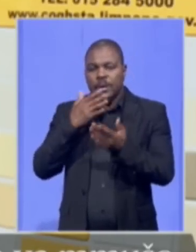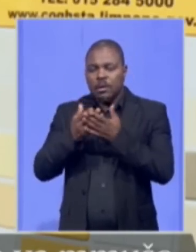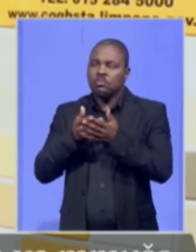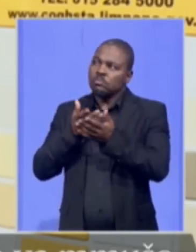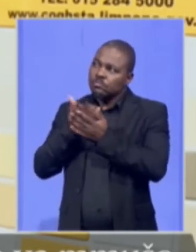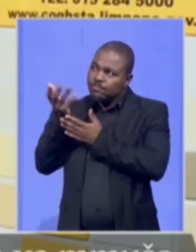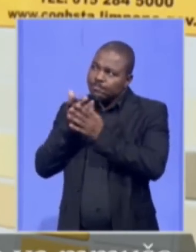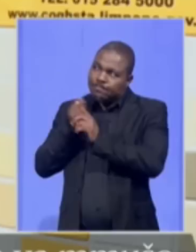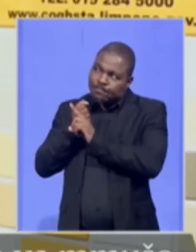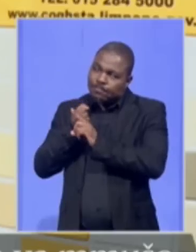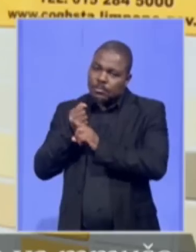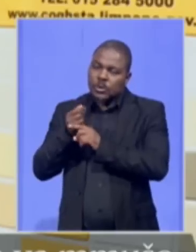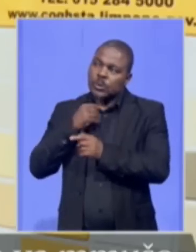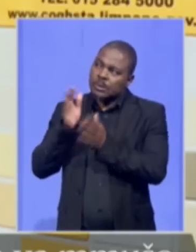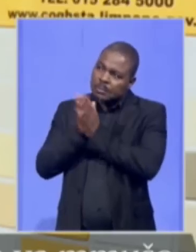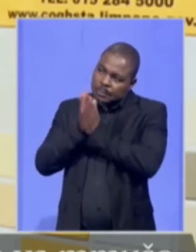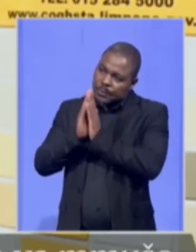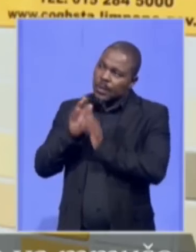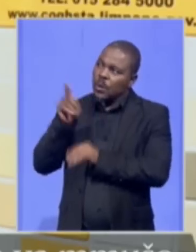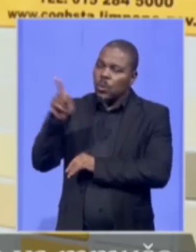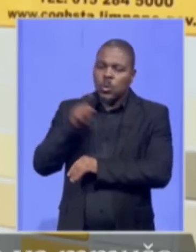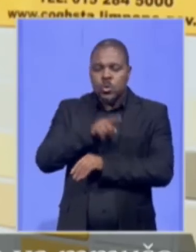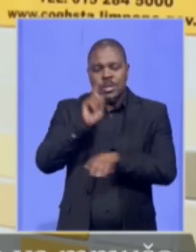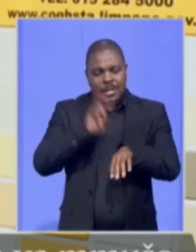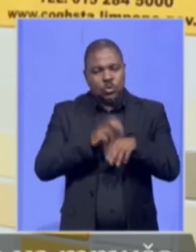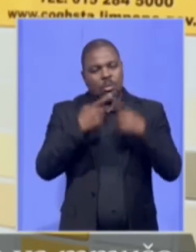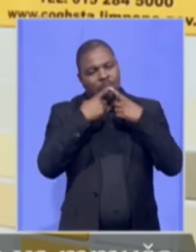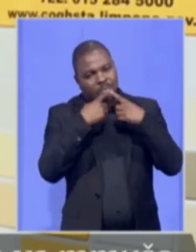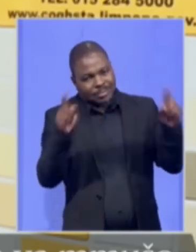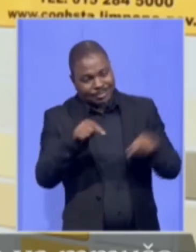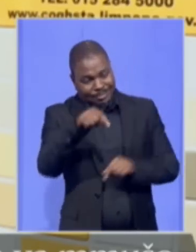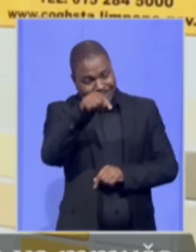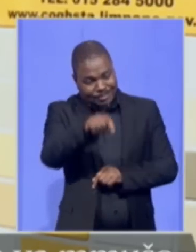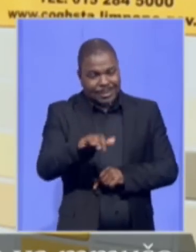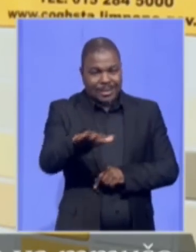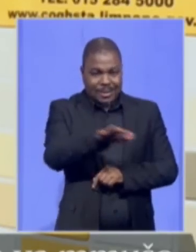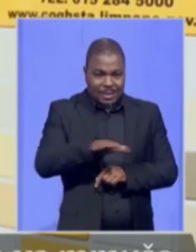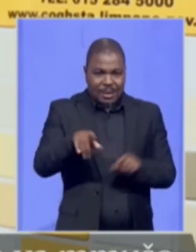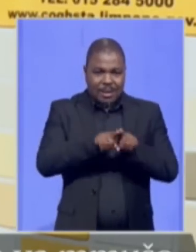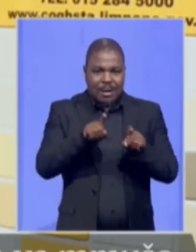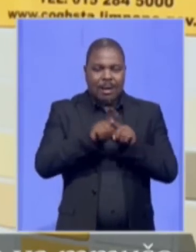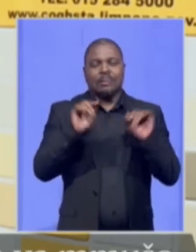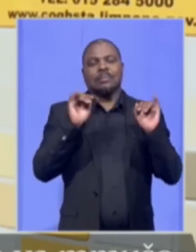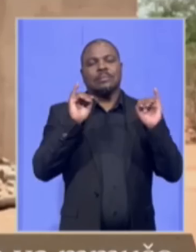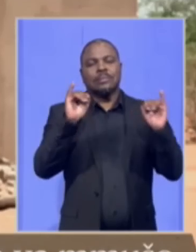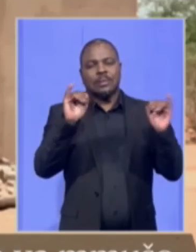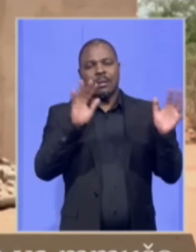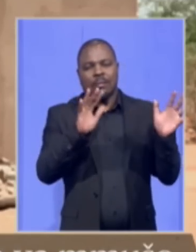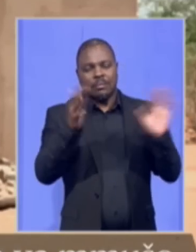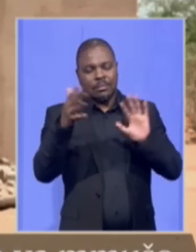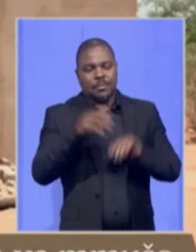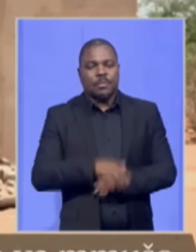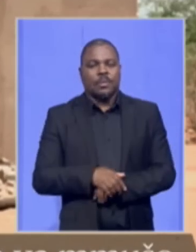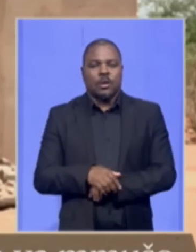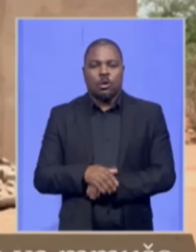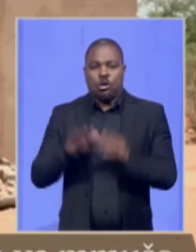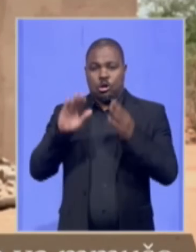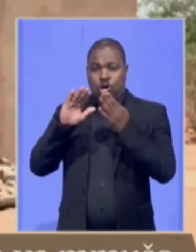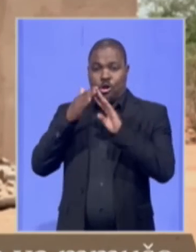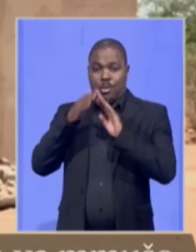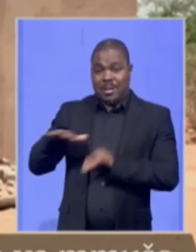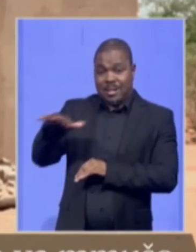to an extent ya gore re opela gore ba classify this incident as a disaster. Ba bangwe ba badudi mo